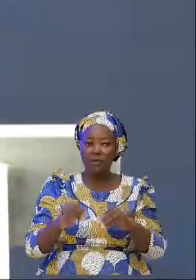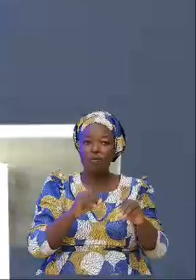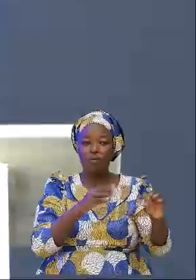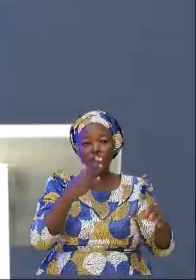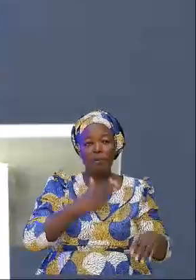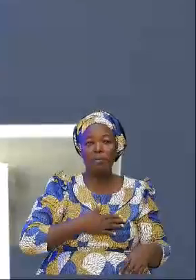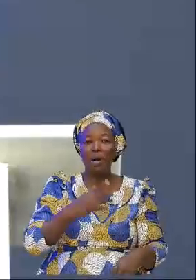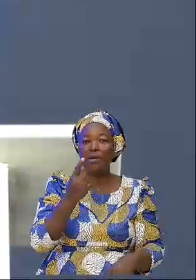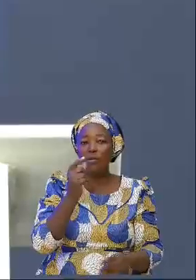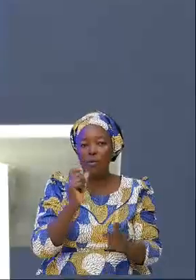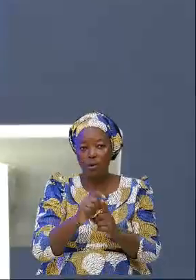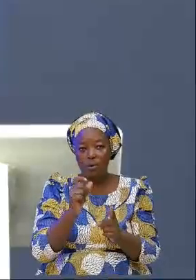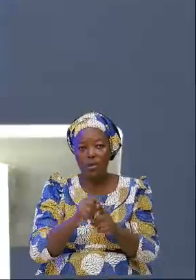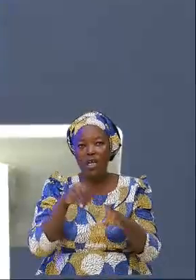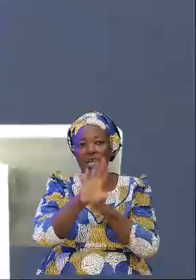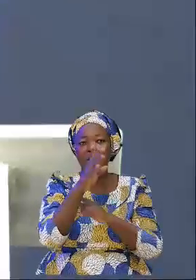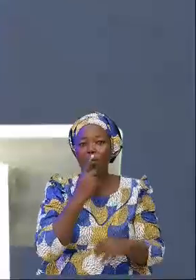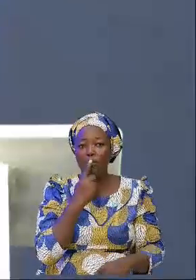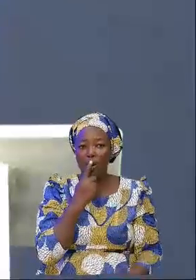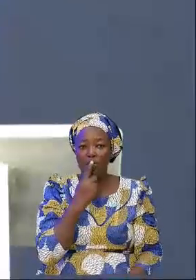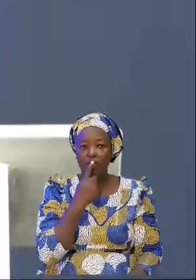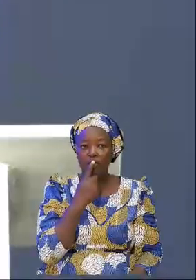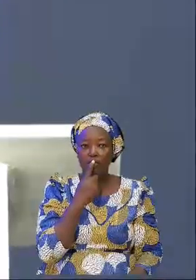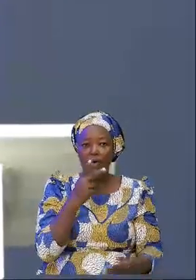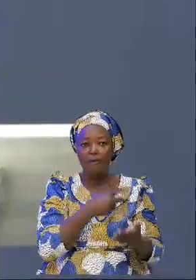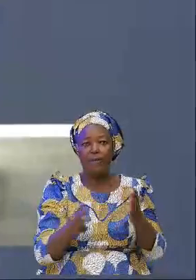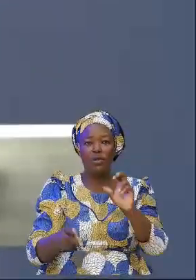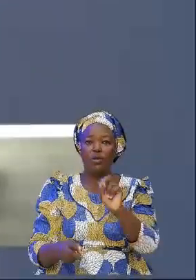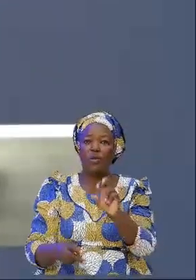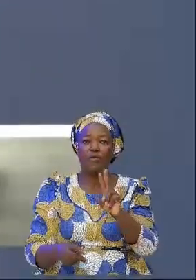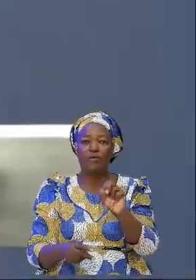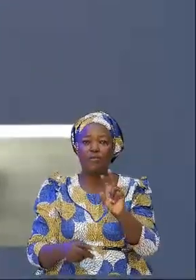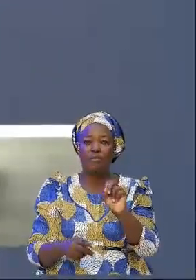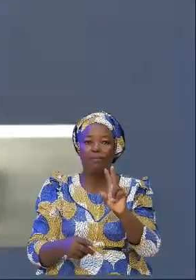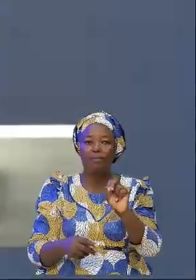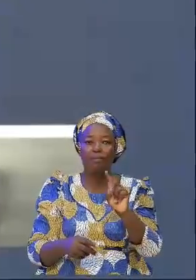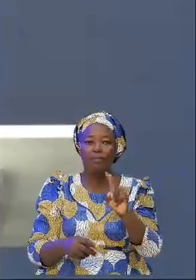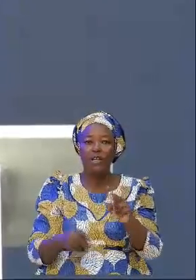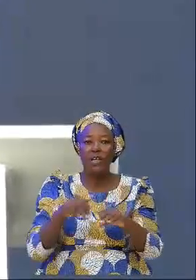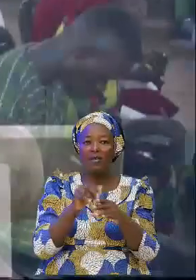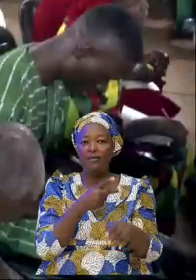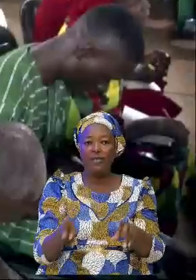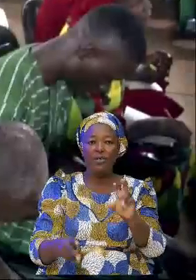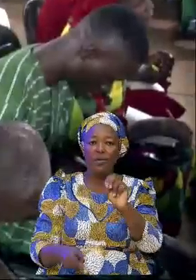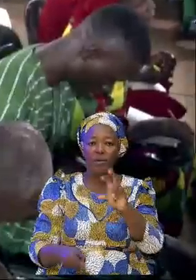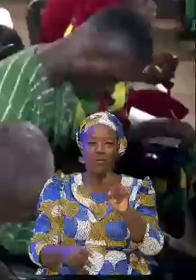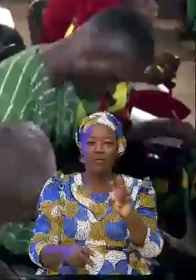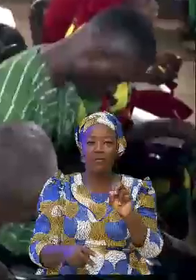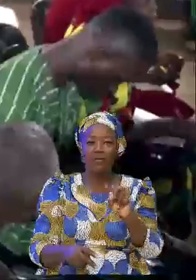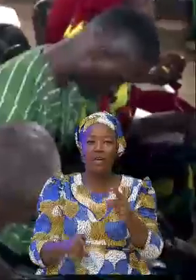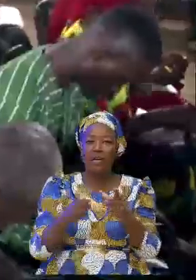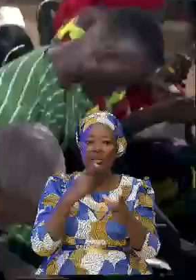supernatural word. I have put my words in thy mouth. Verse